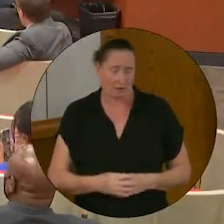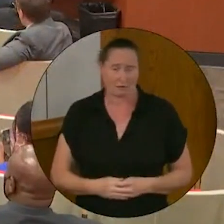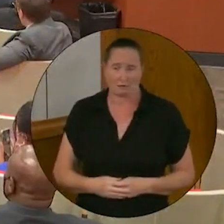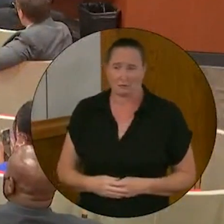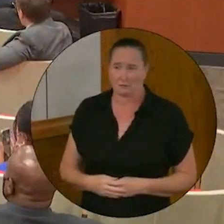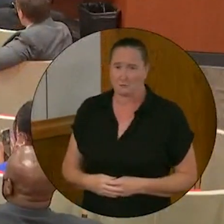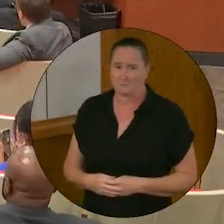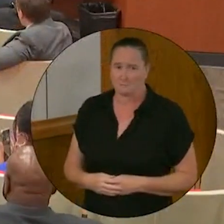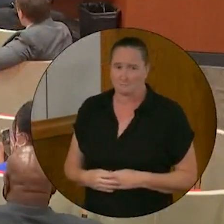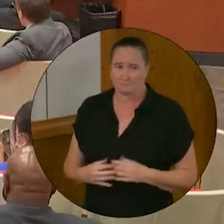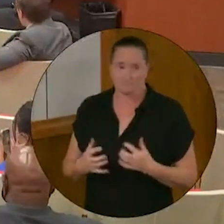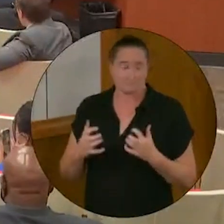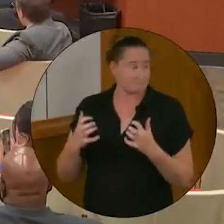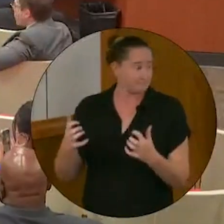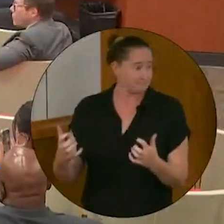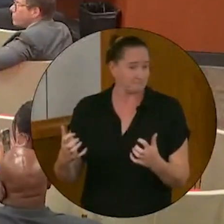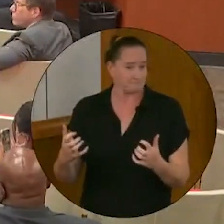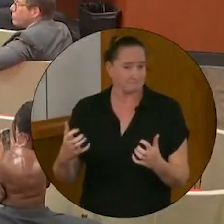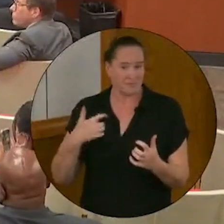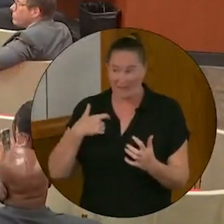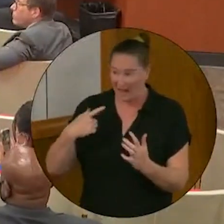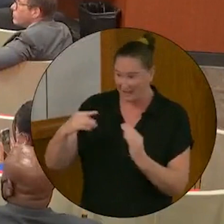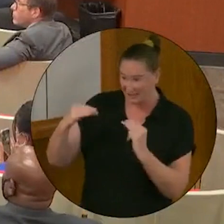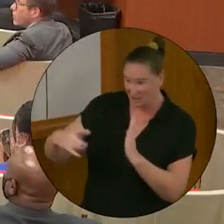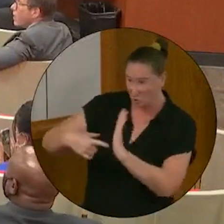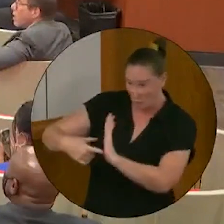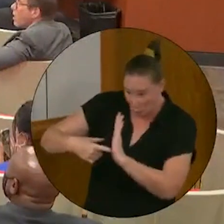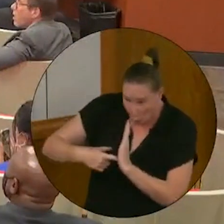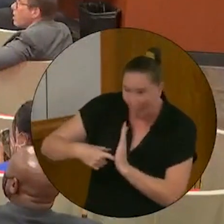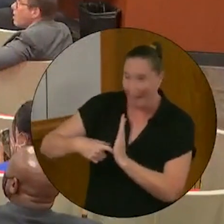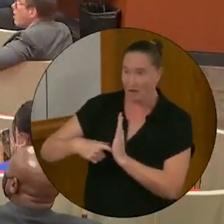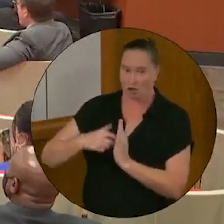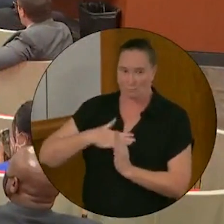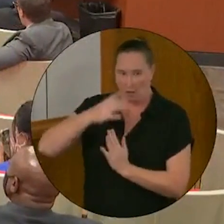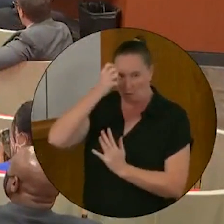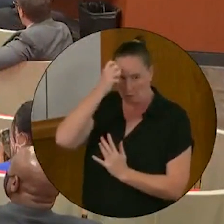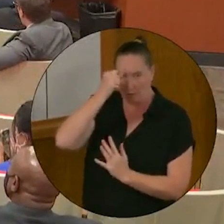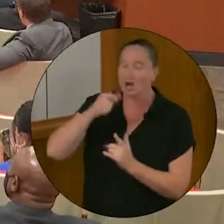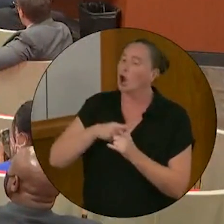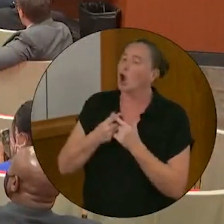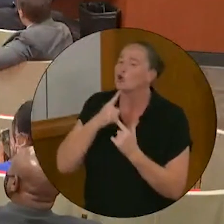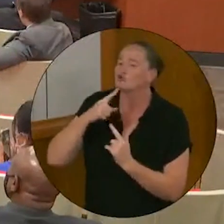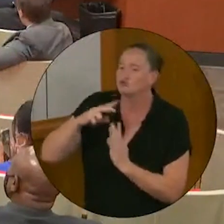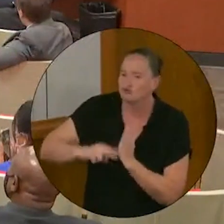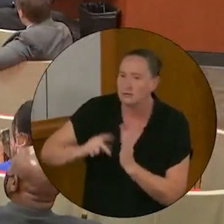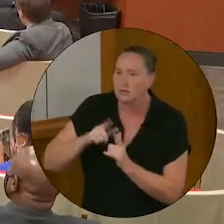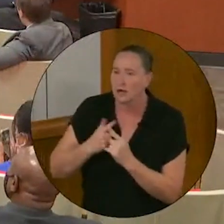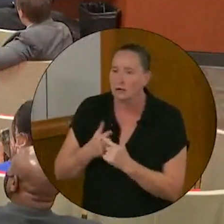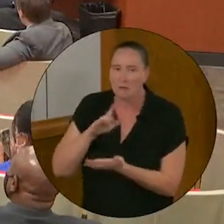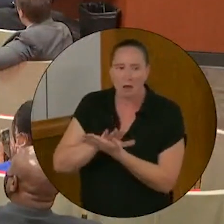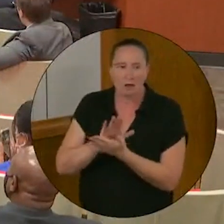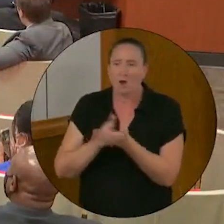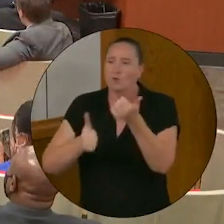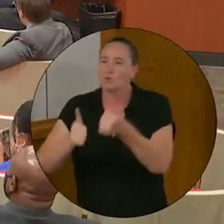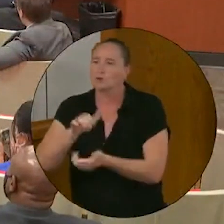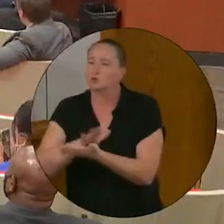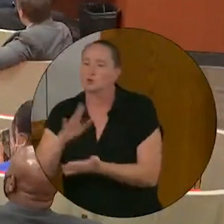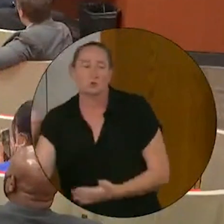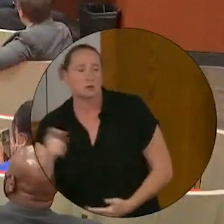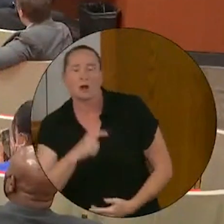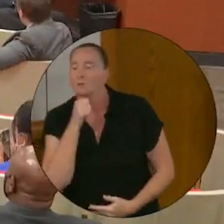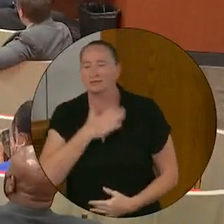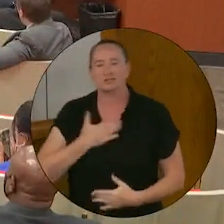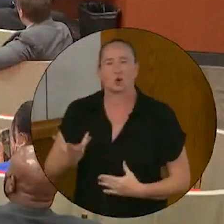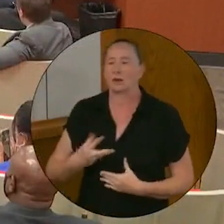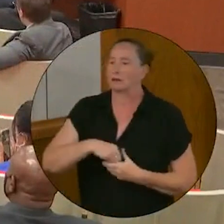Okay. The teacher this required my daughter to memorize this and read this pornographic material. Excuse me. Please don't engage